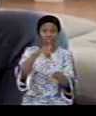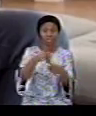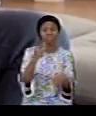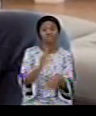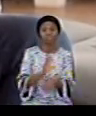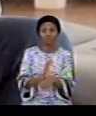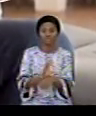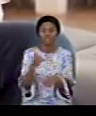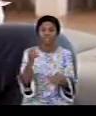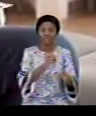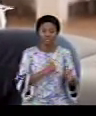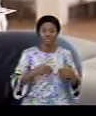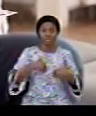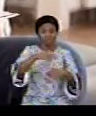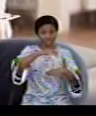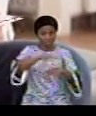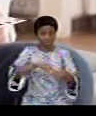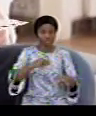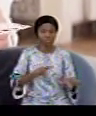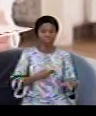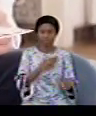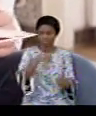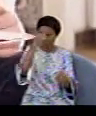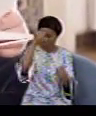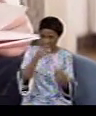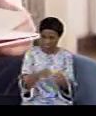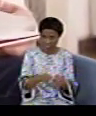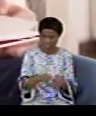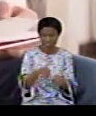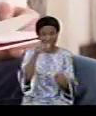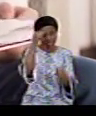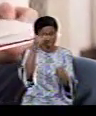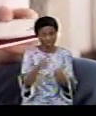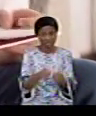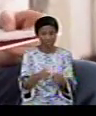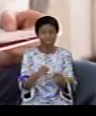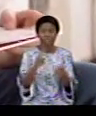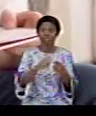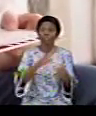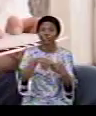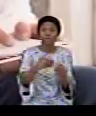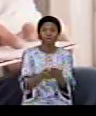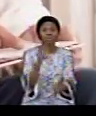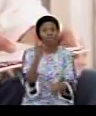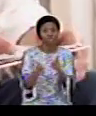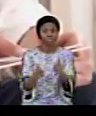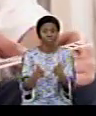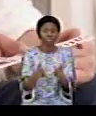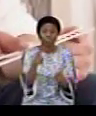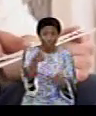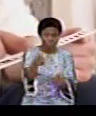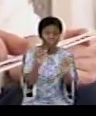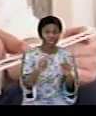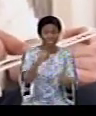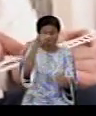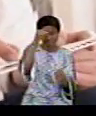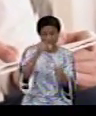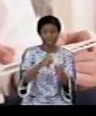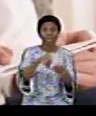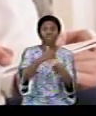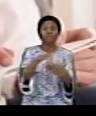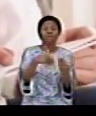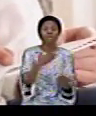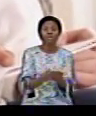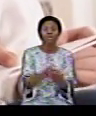Lord has called us and remember to all the good you can remember to all the people you can remember in all the ways you